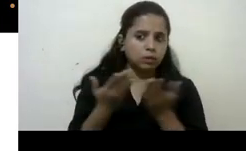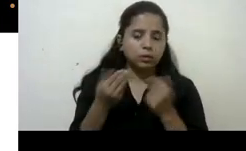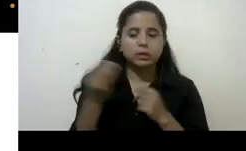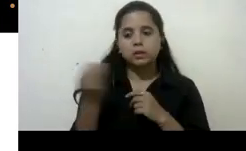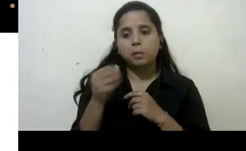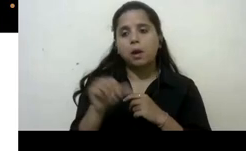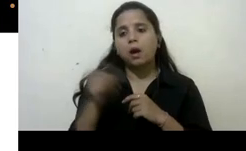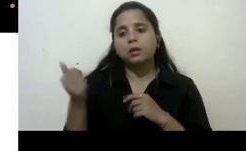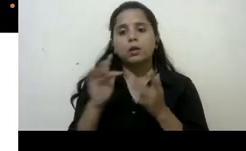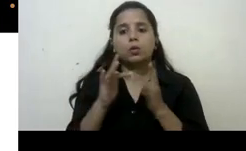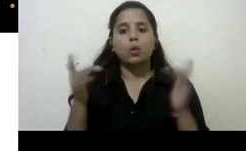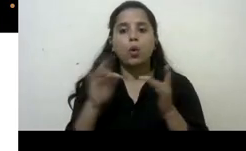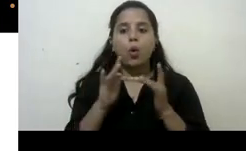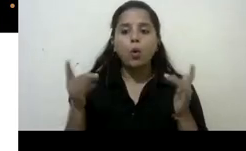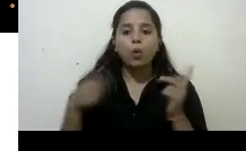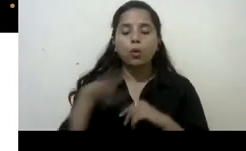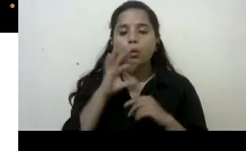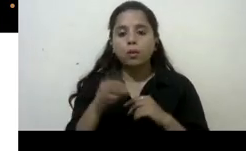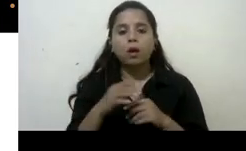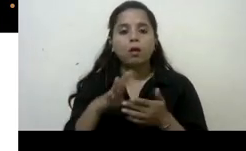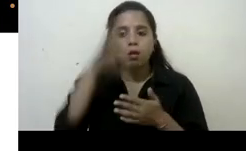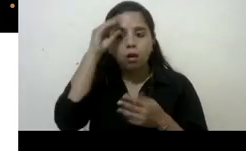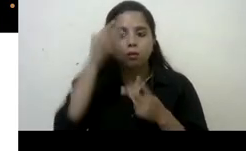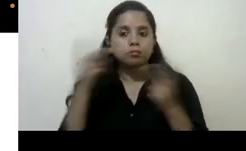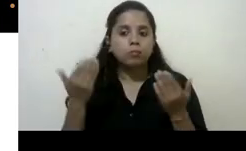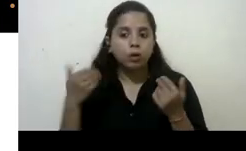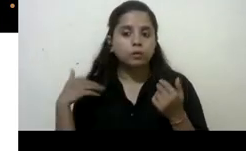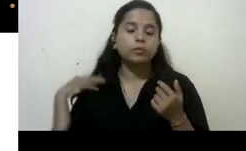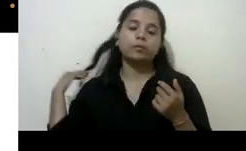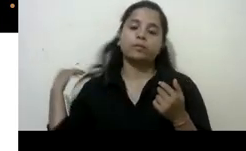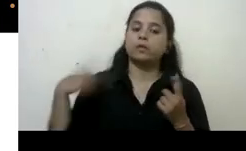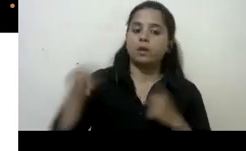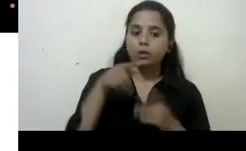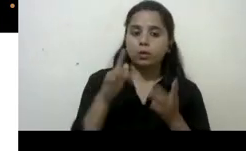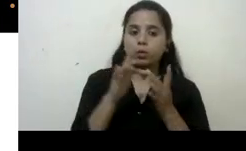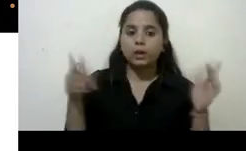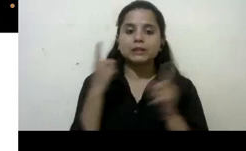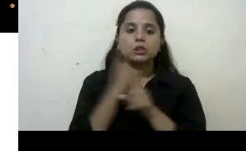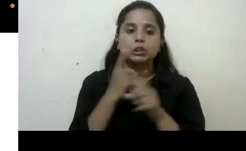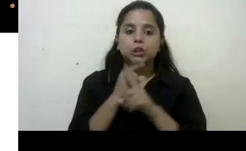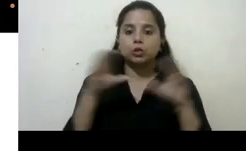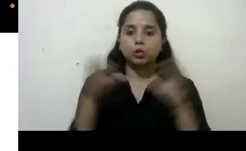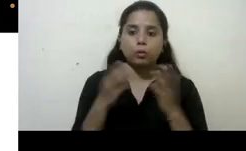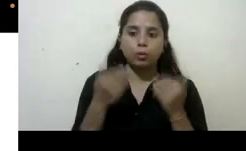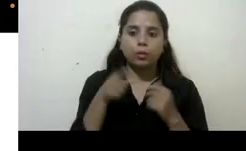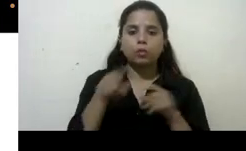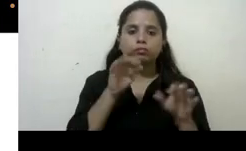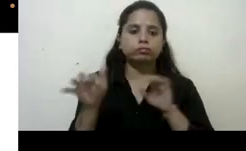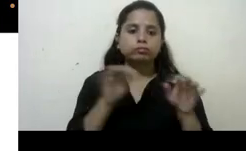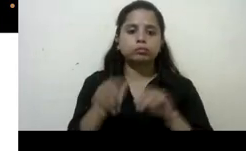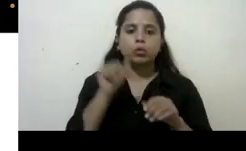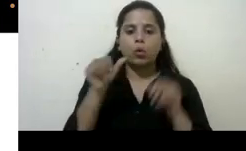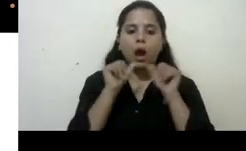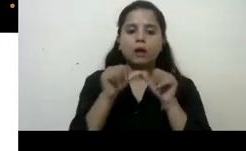other virtual online professional learning platforms that you have gone through these virtual teacher groups? You can type your answers in the chat